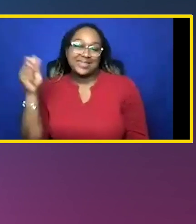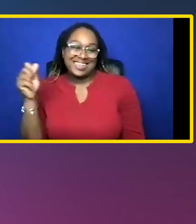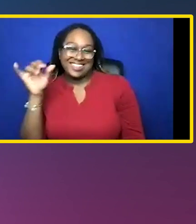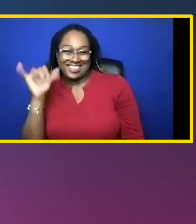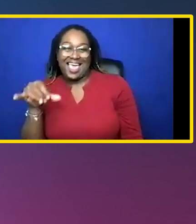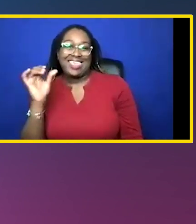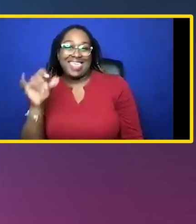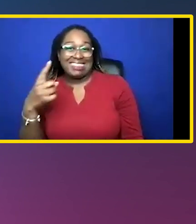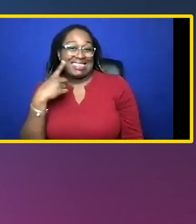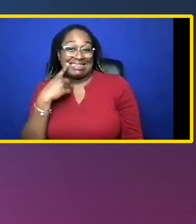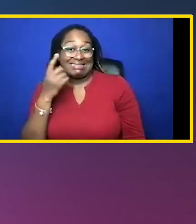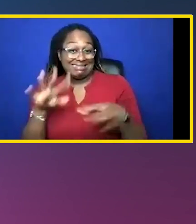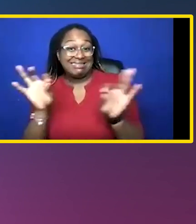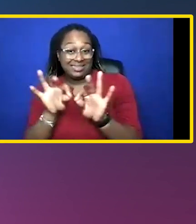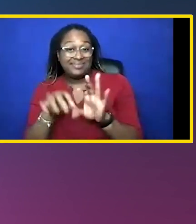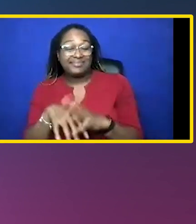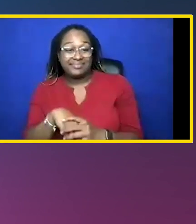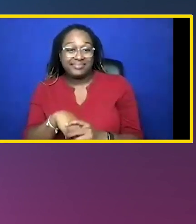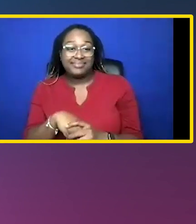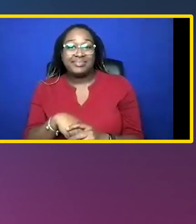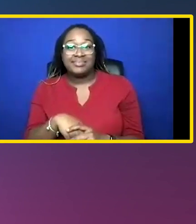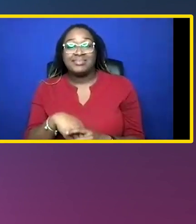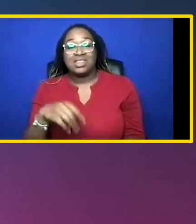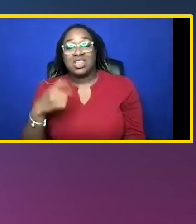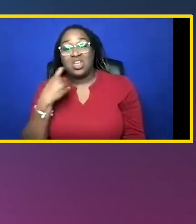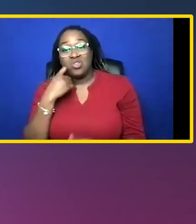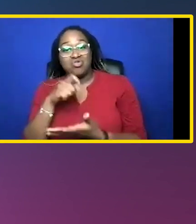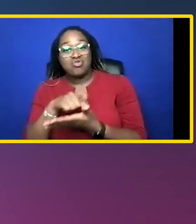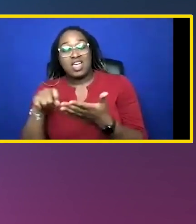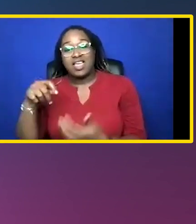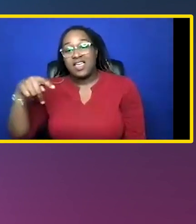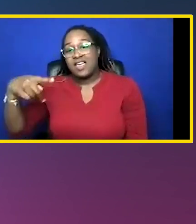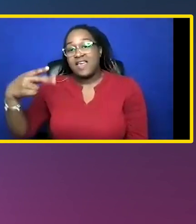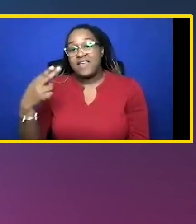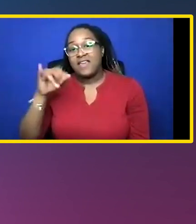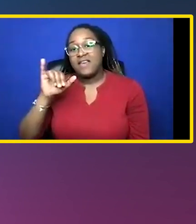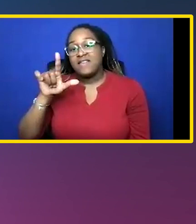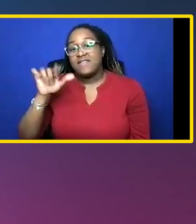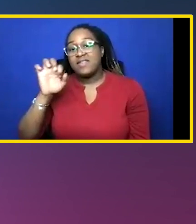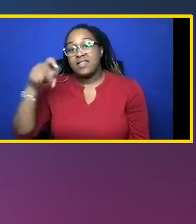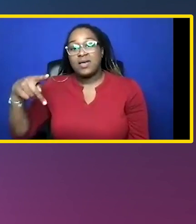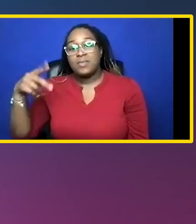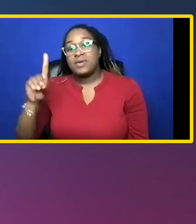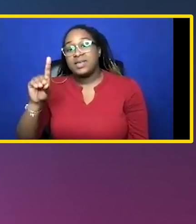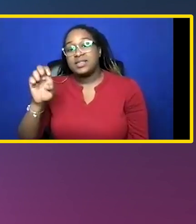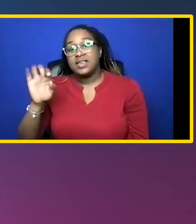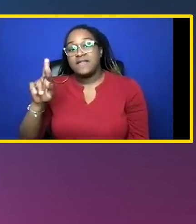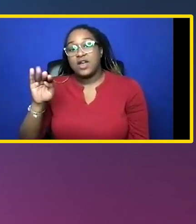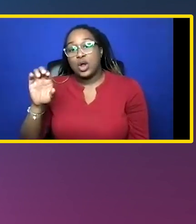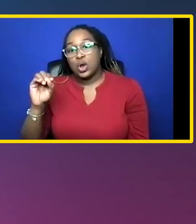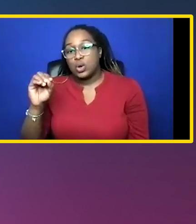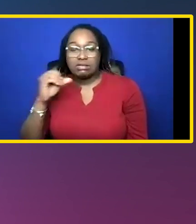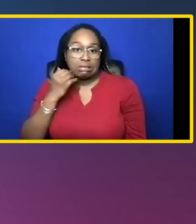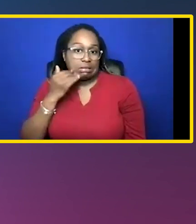that I think is key. I actually just wrote Philip DeFranco down because I wasn't aware of that. And I am a little bit